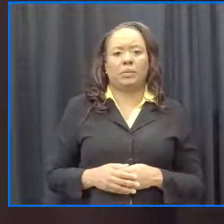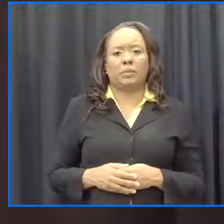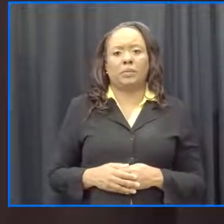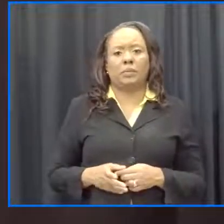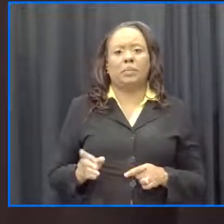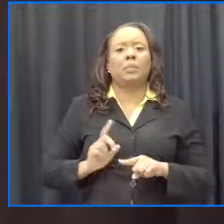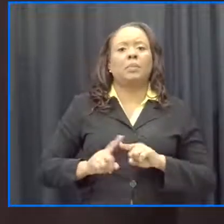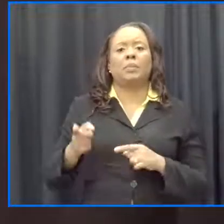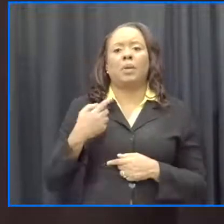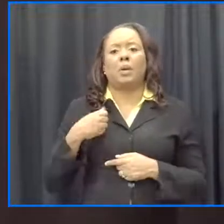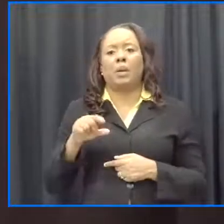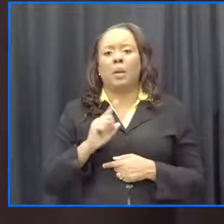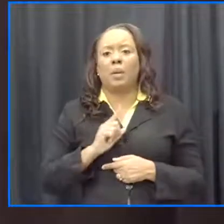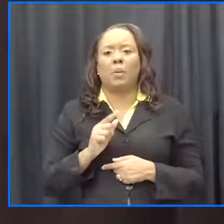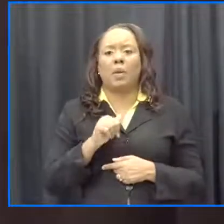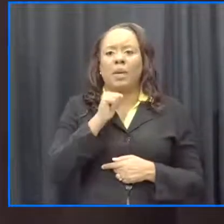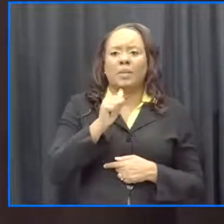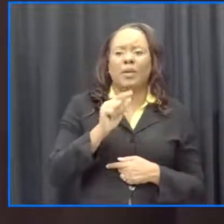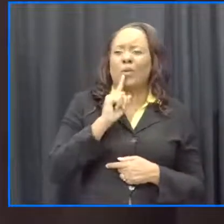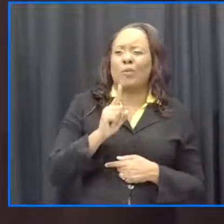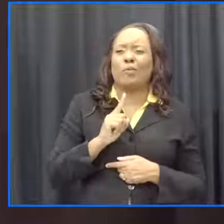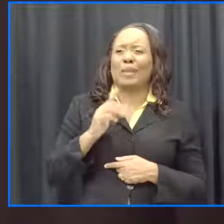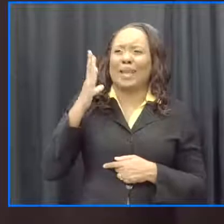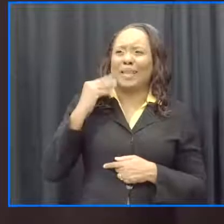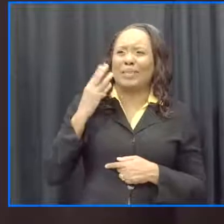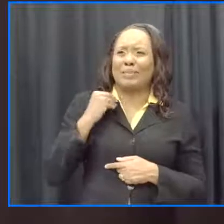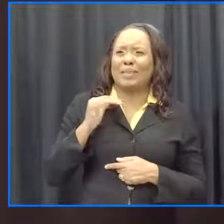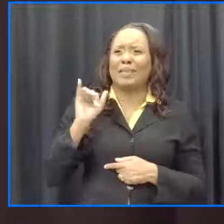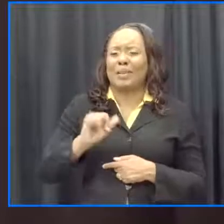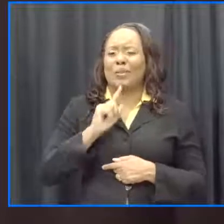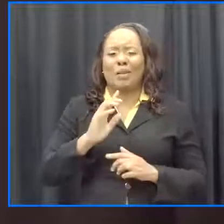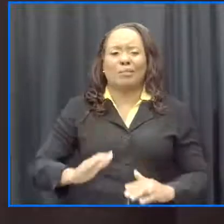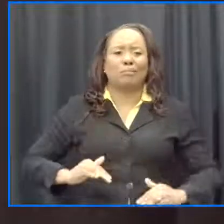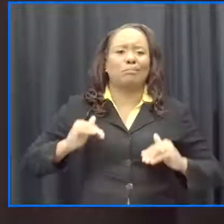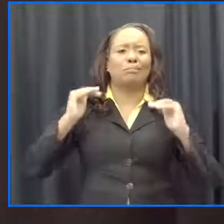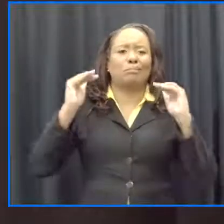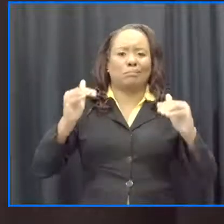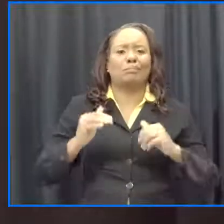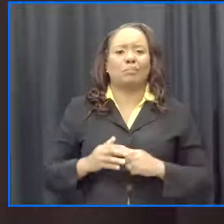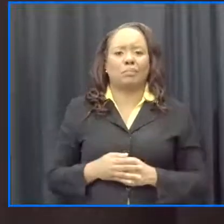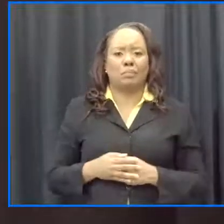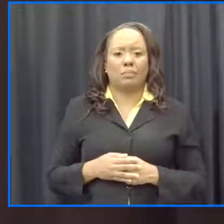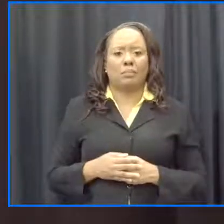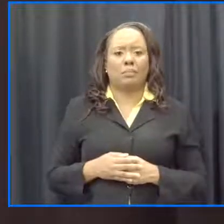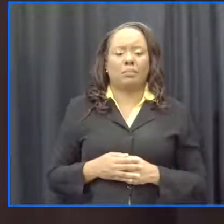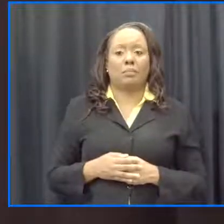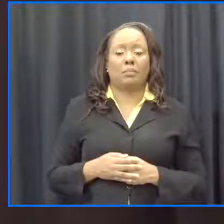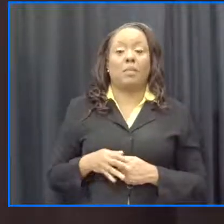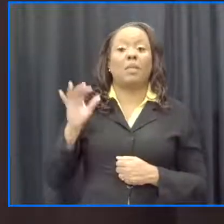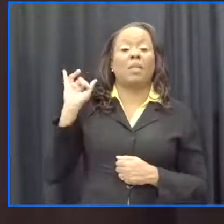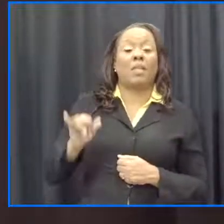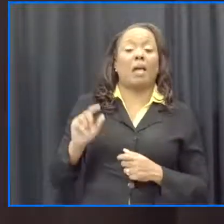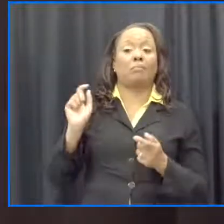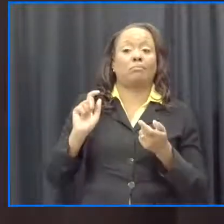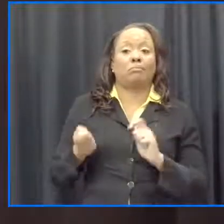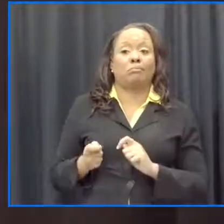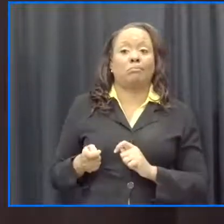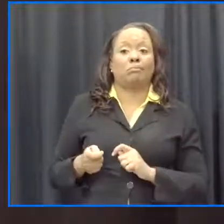level that we might anticipate. That commission was chaired by Mensah A. Cox, as he then